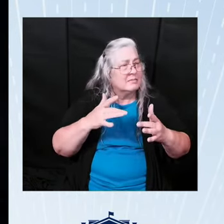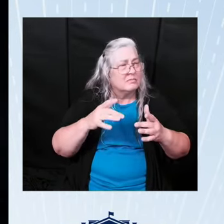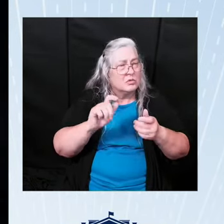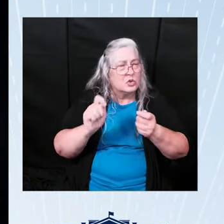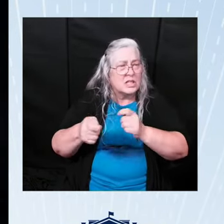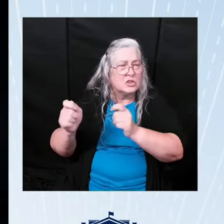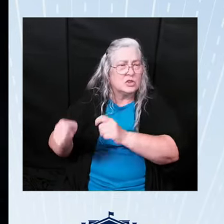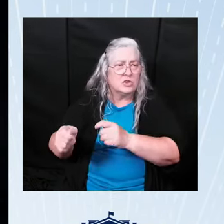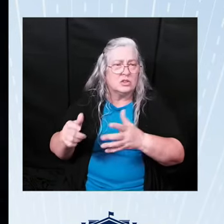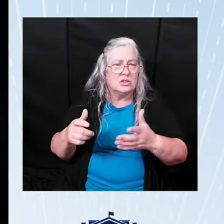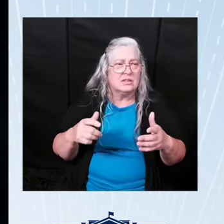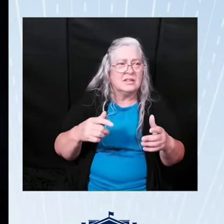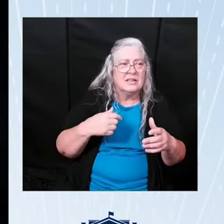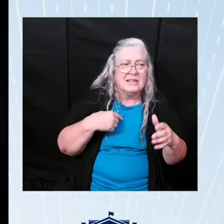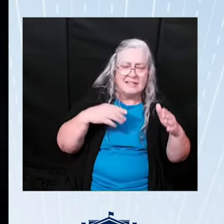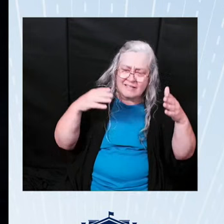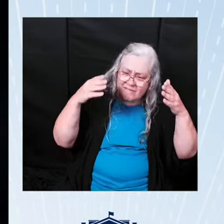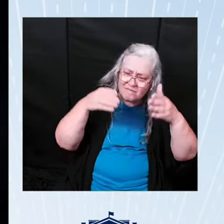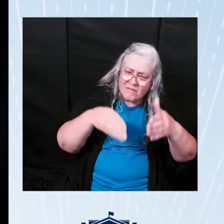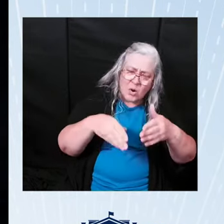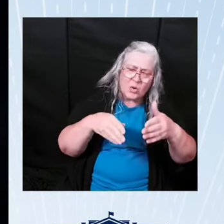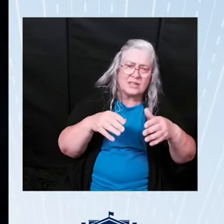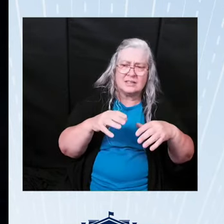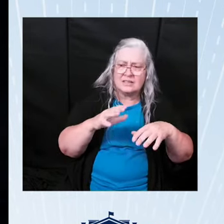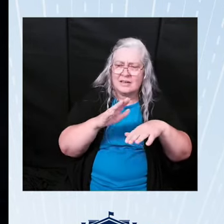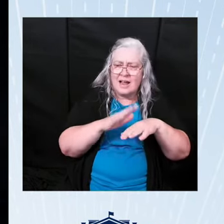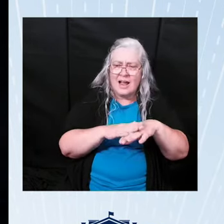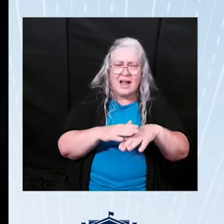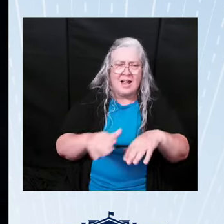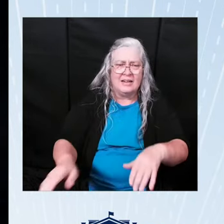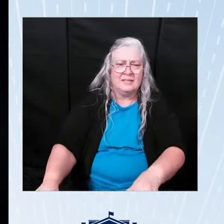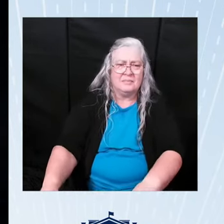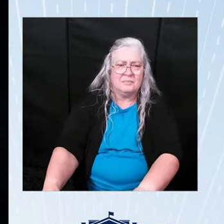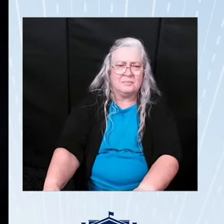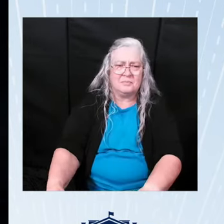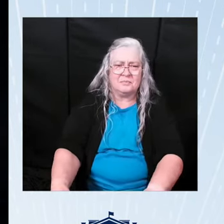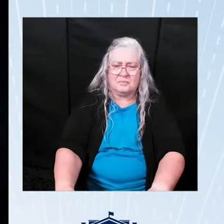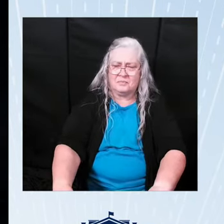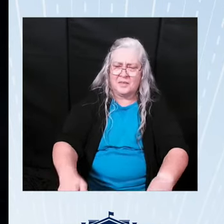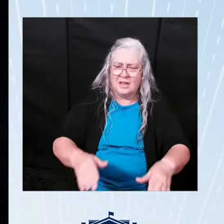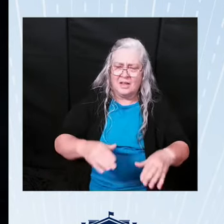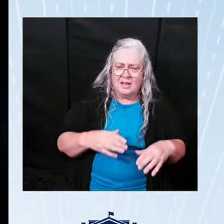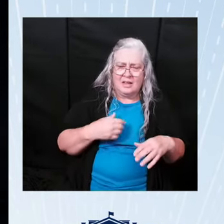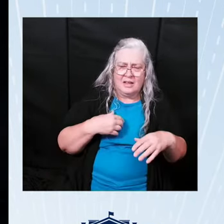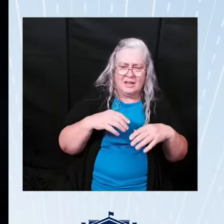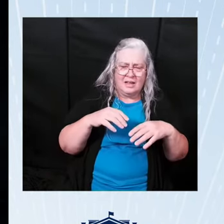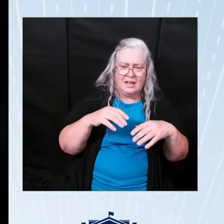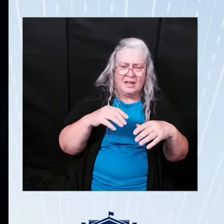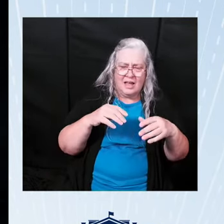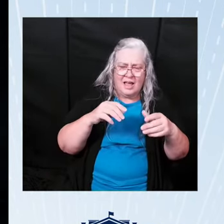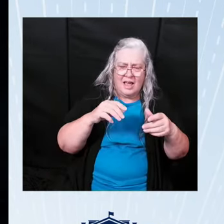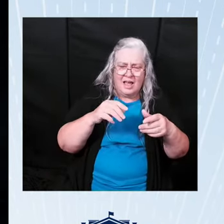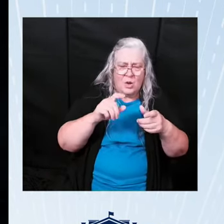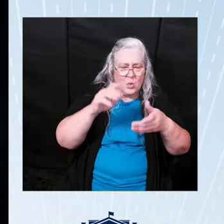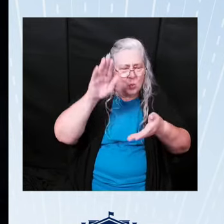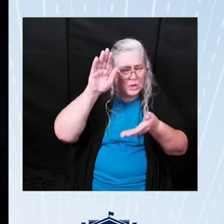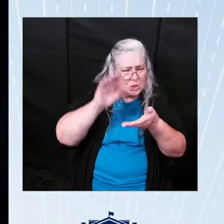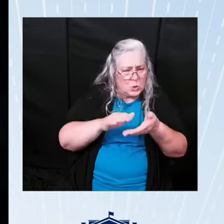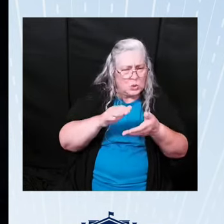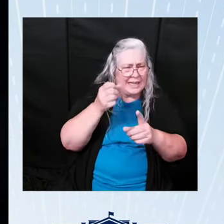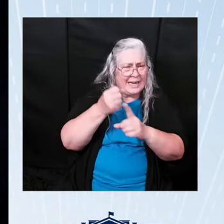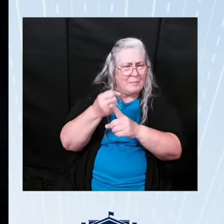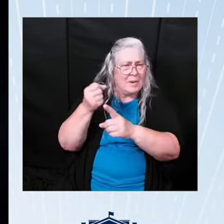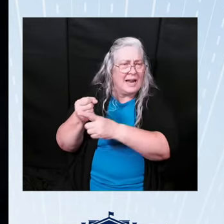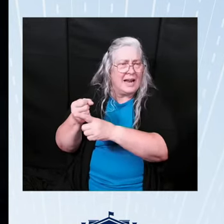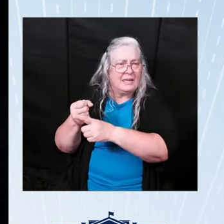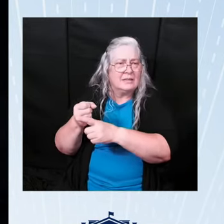I think today is really about. We have to build and rebuild infrastructure and the built